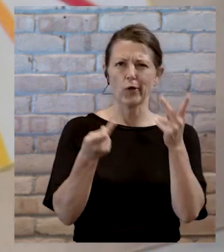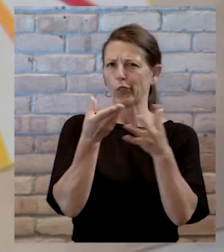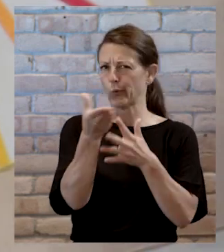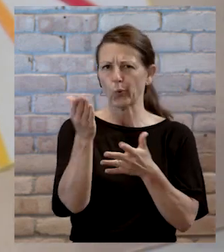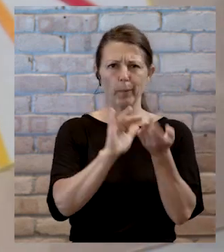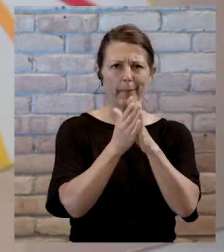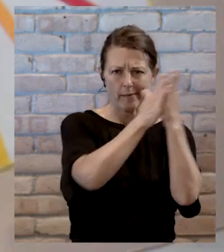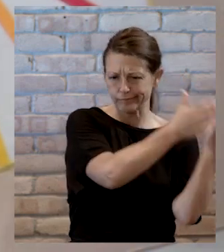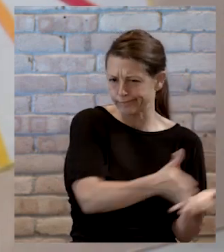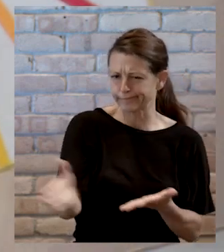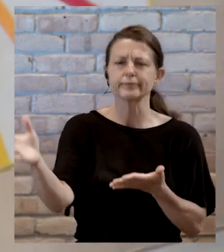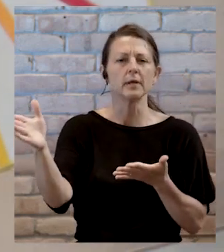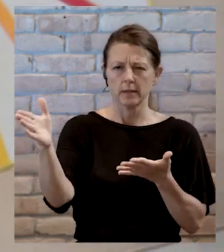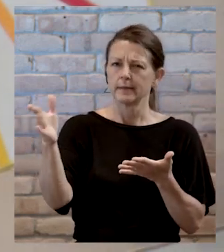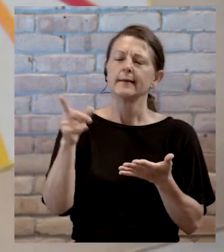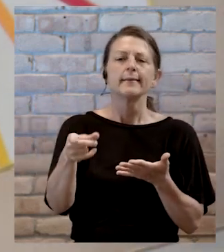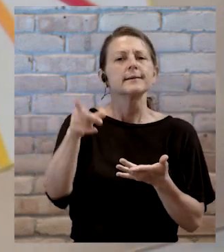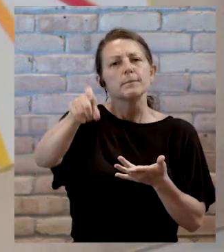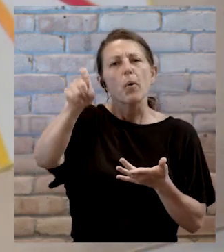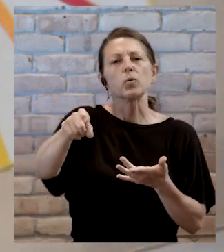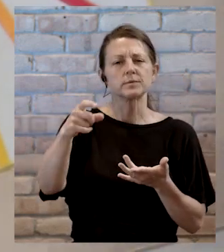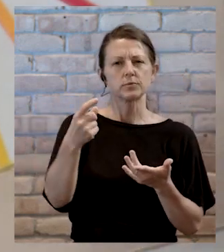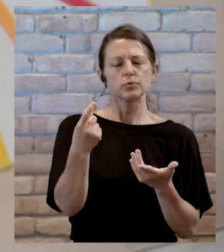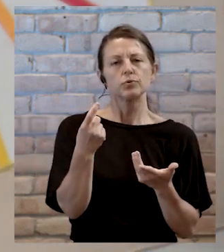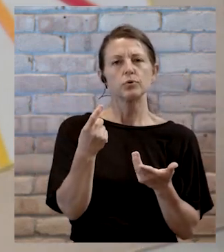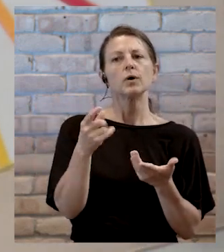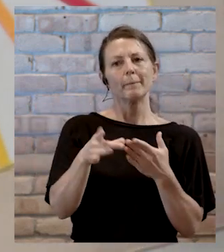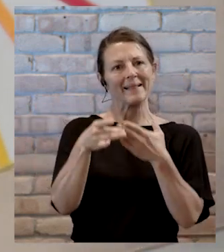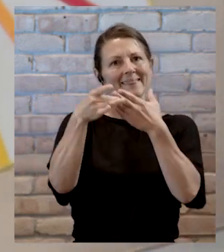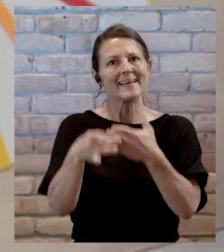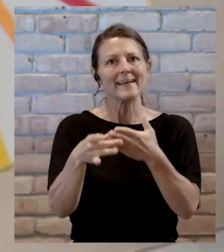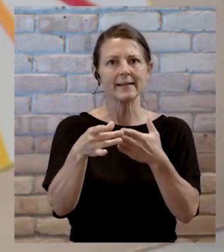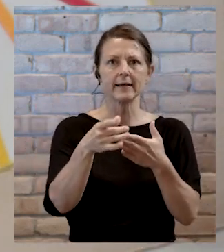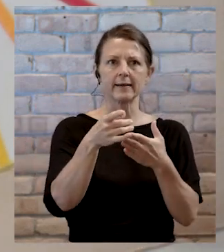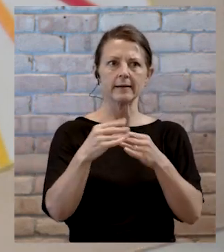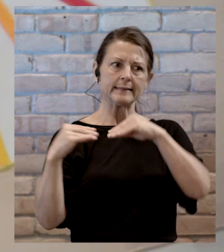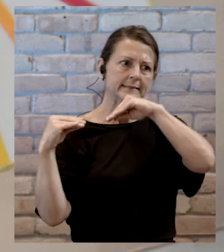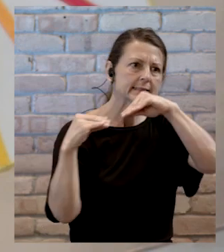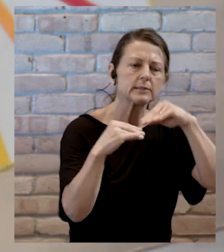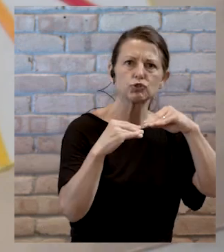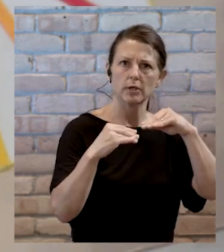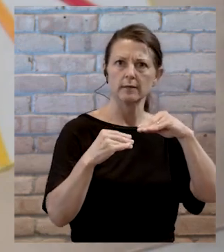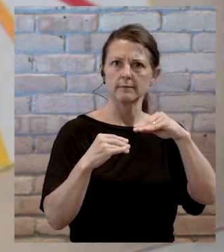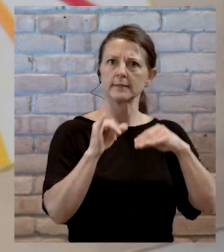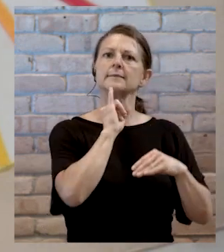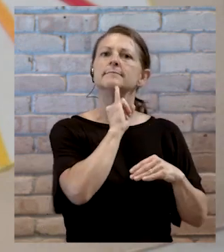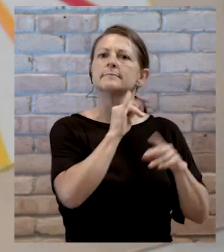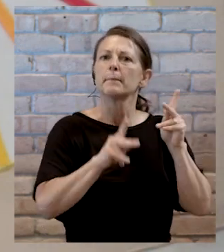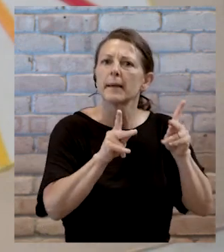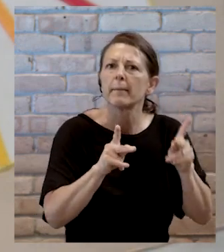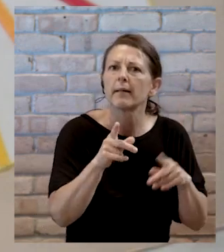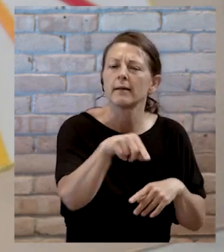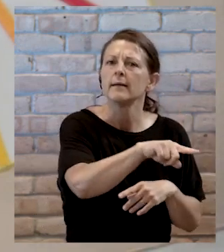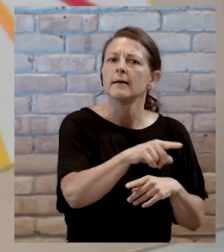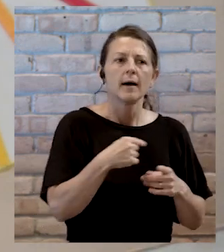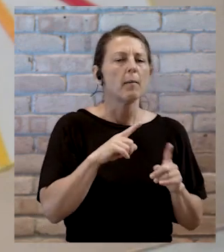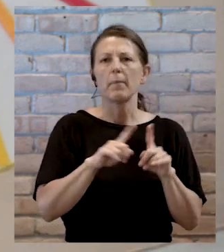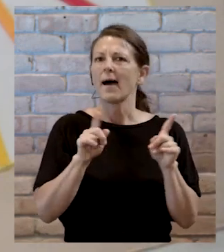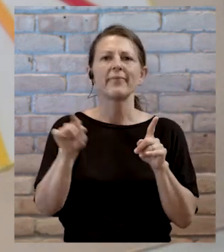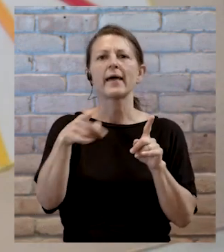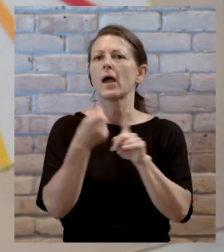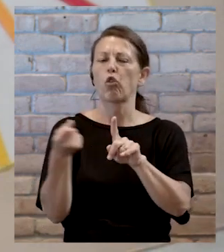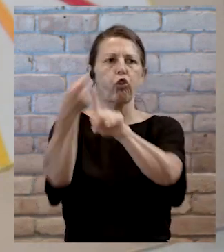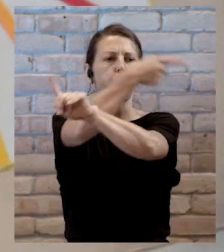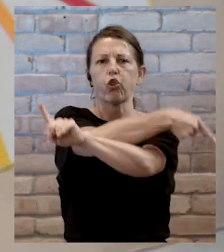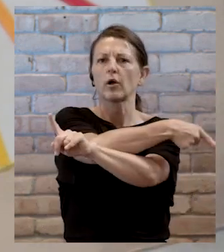throughout the Gospels. They're supposed to be the ones who are leading and teaching Israel about the ways of God, but they have gone